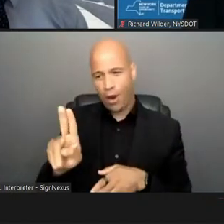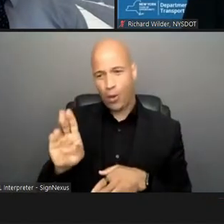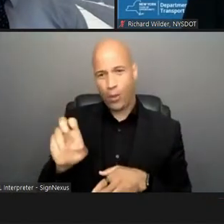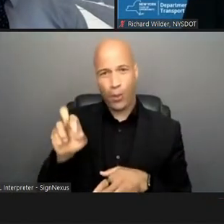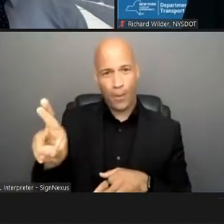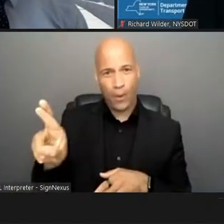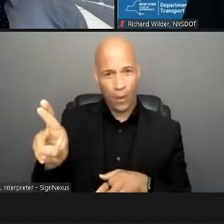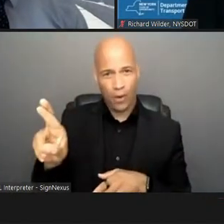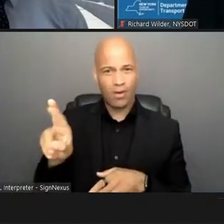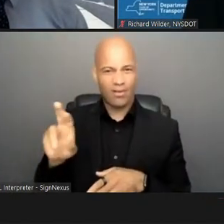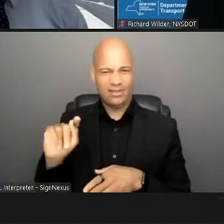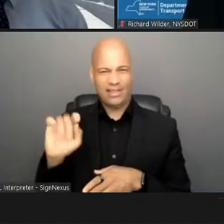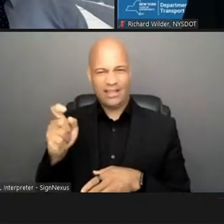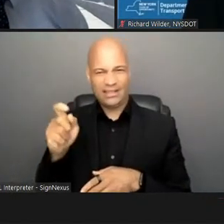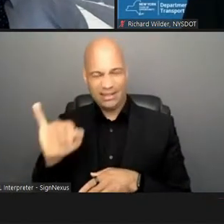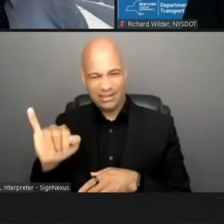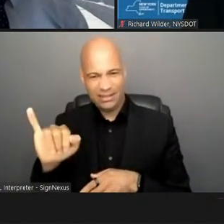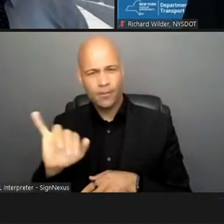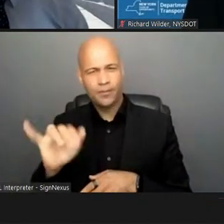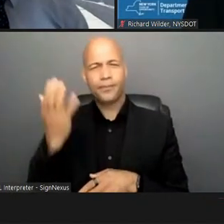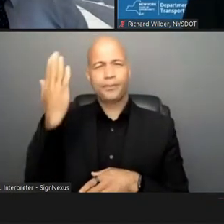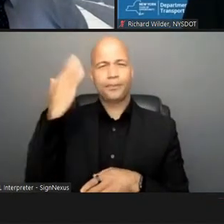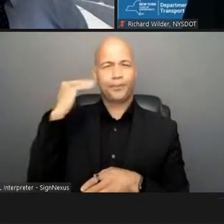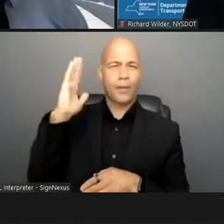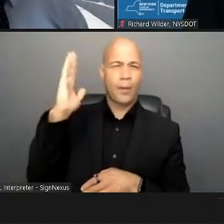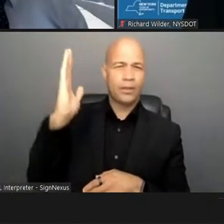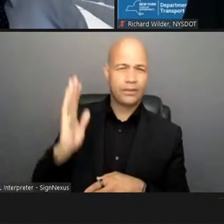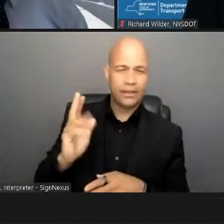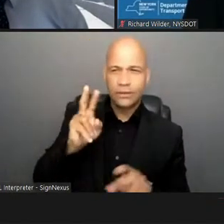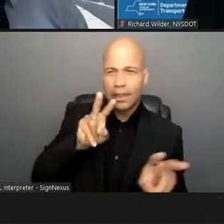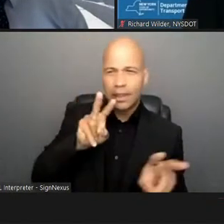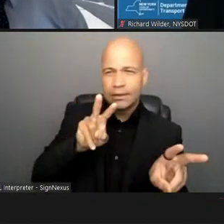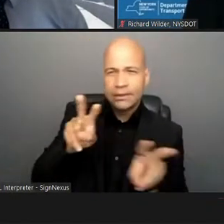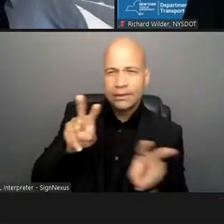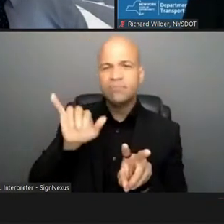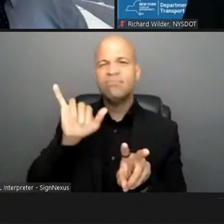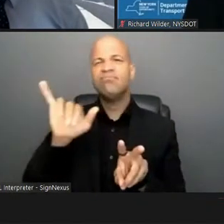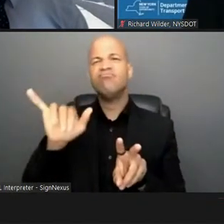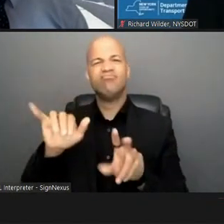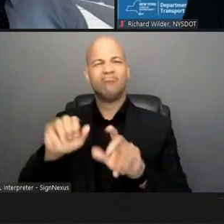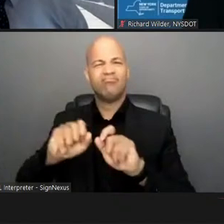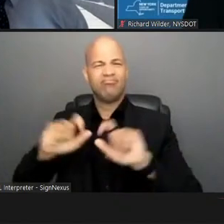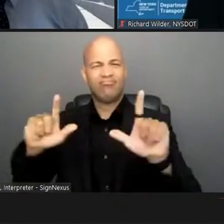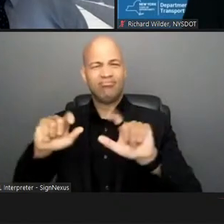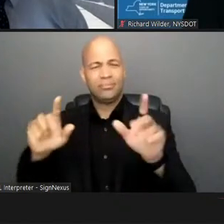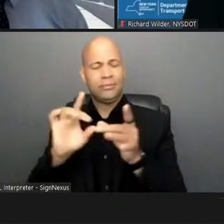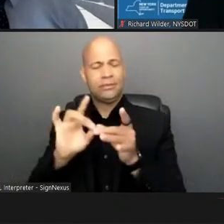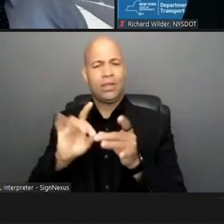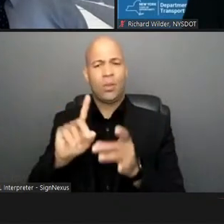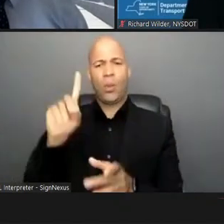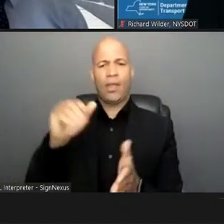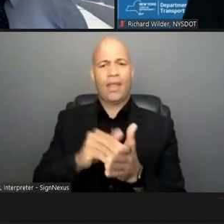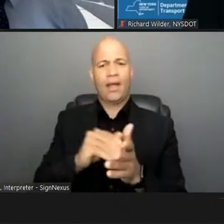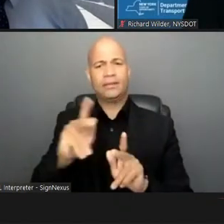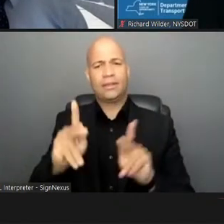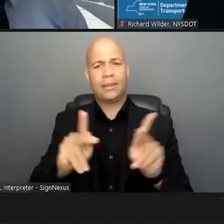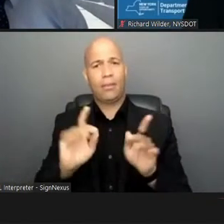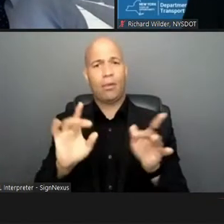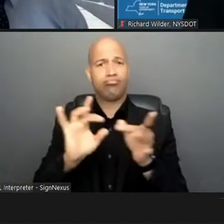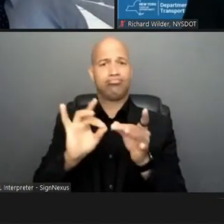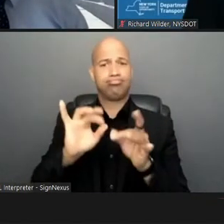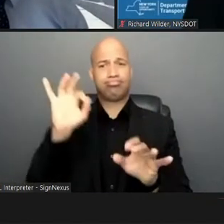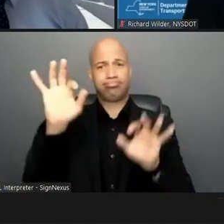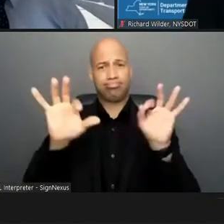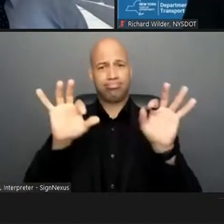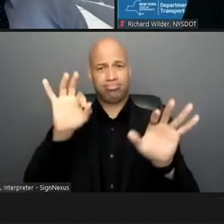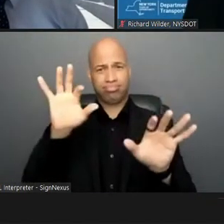when I was looking at the presentation earlier it has said that the you know maybe there's a thousand people that has really chimed him we live in